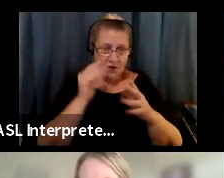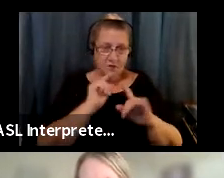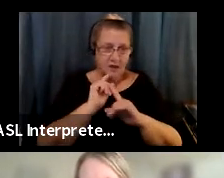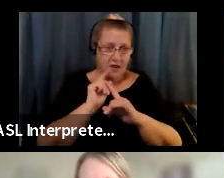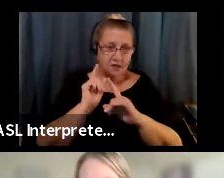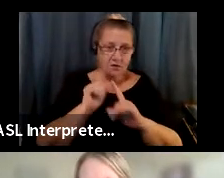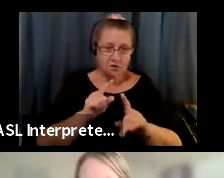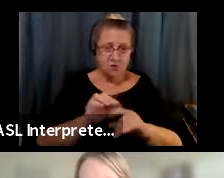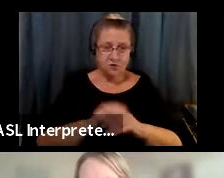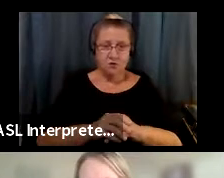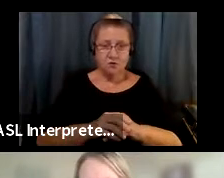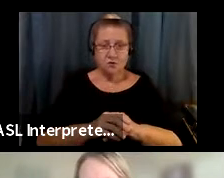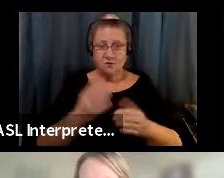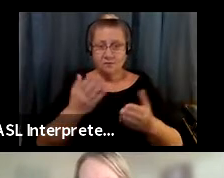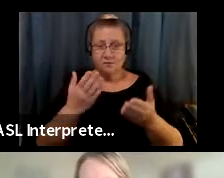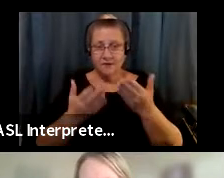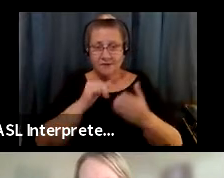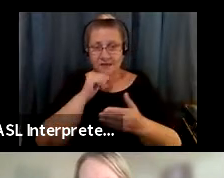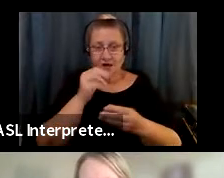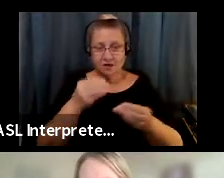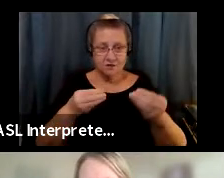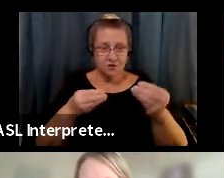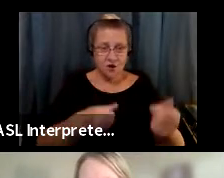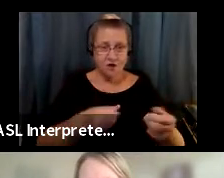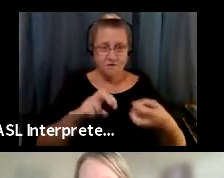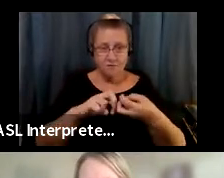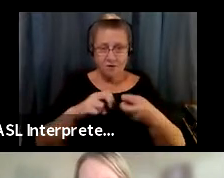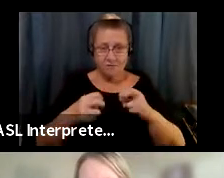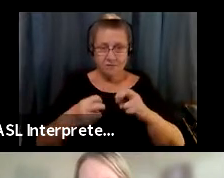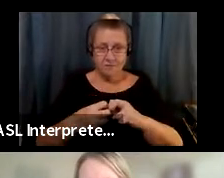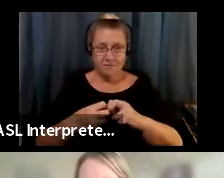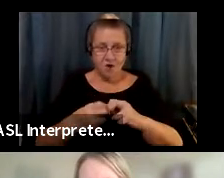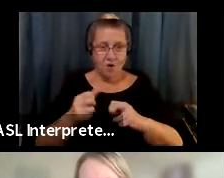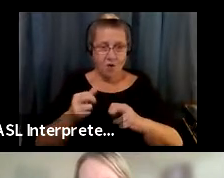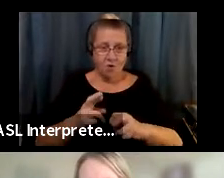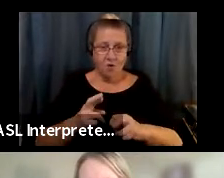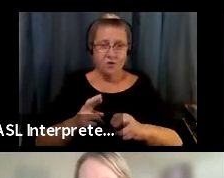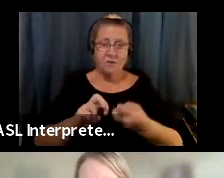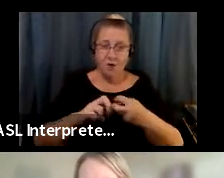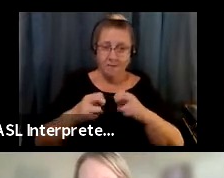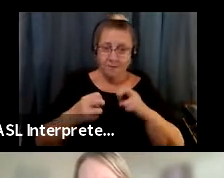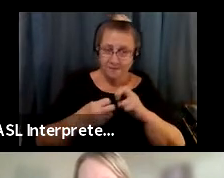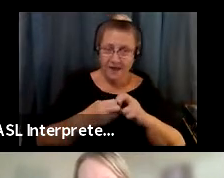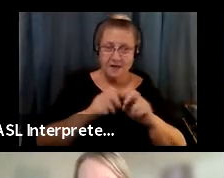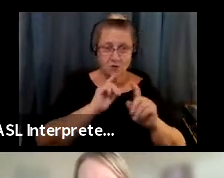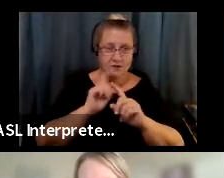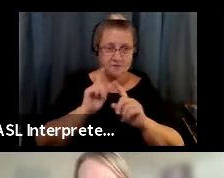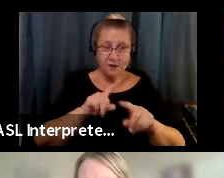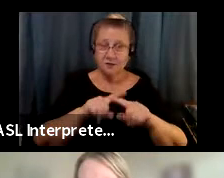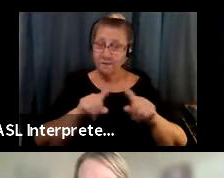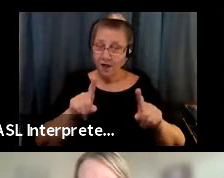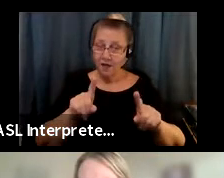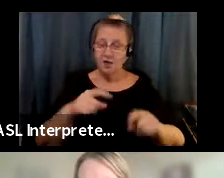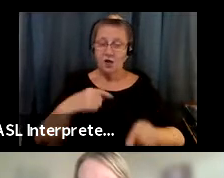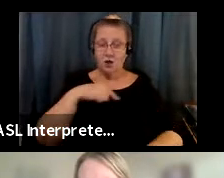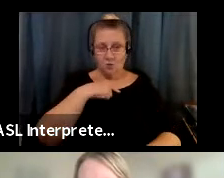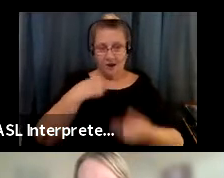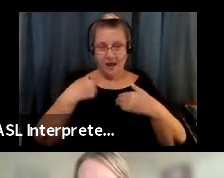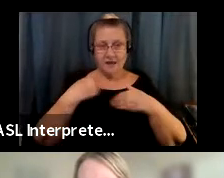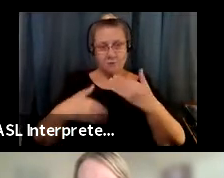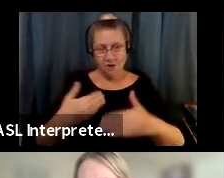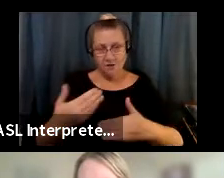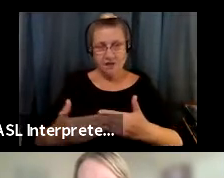an answer or perhaps an unwieldy response, but nonetheless, at least we did have a process, and that's what a number